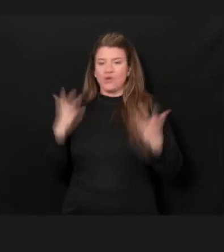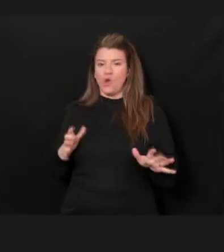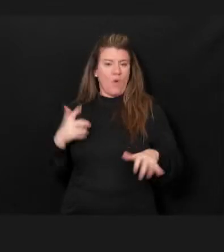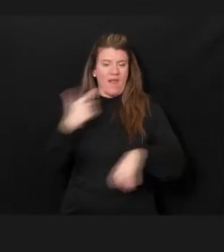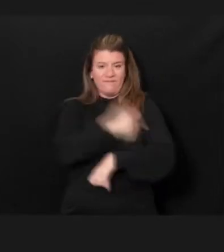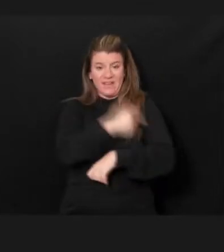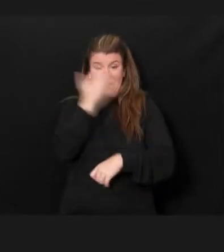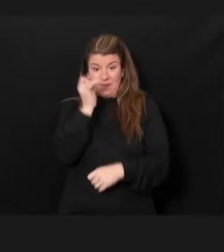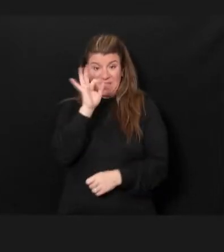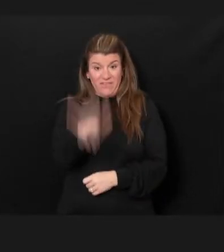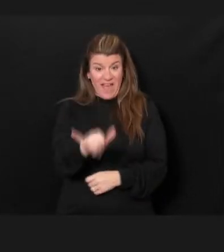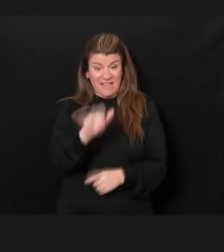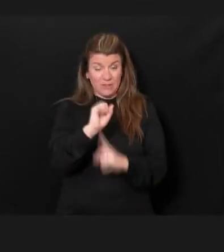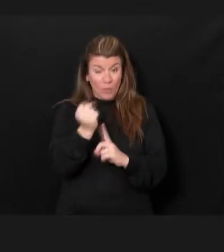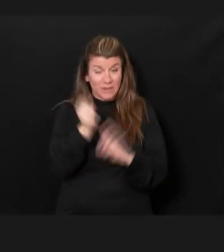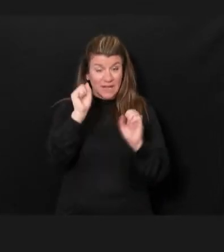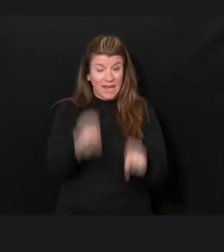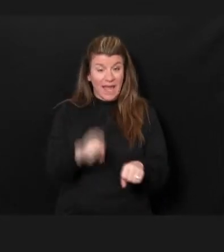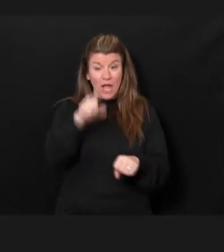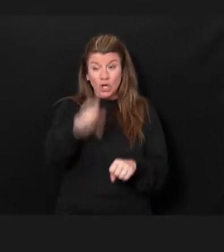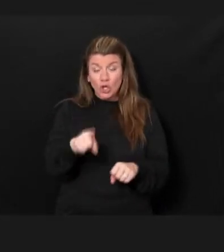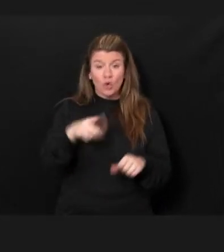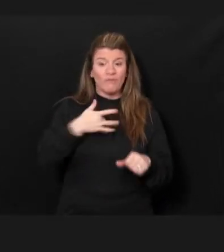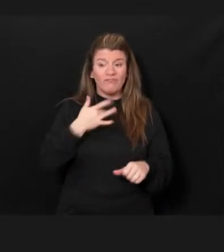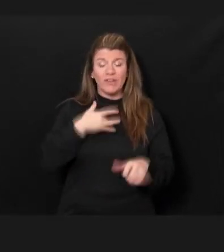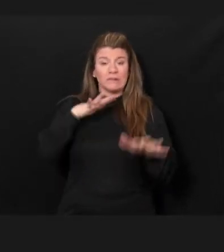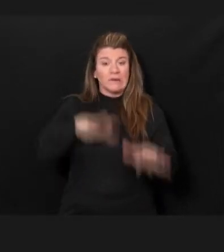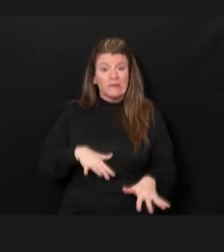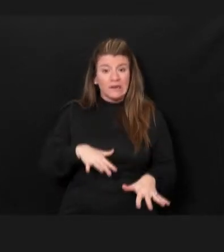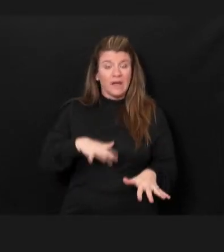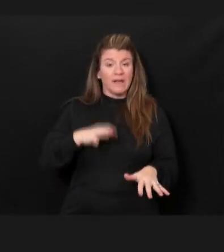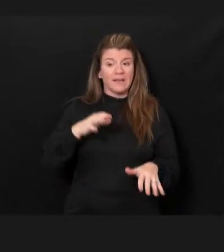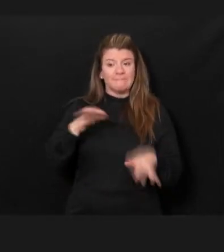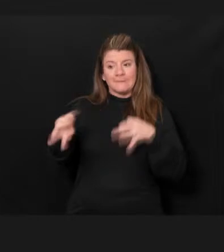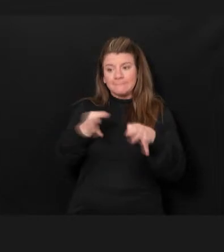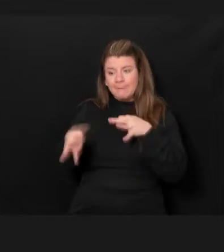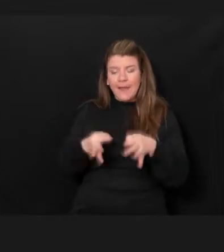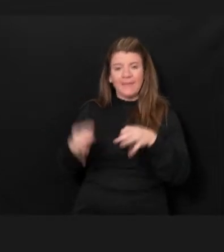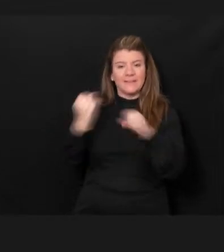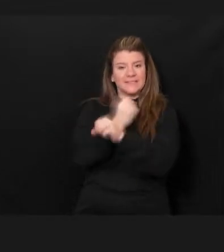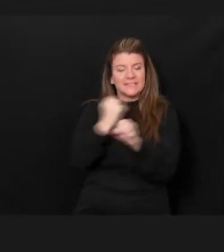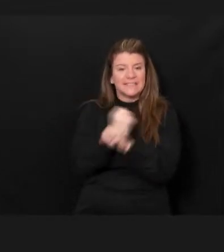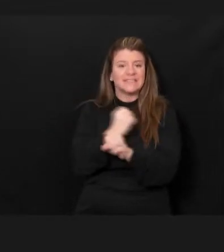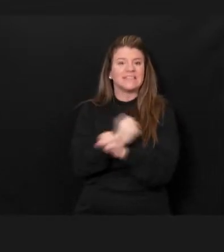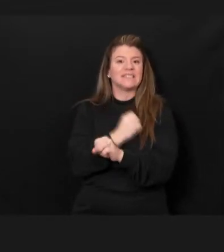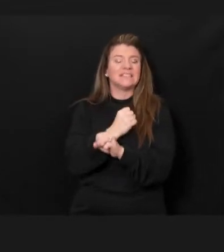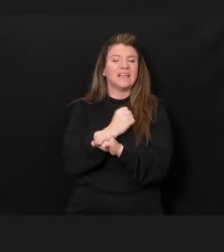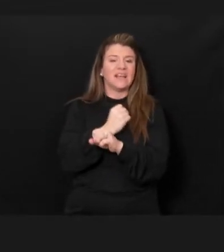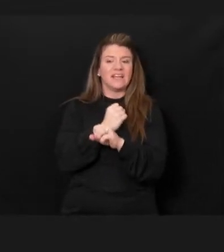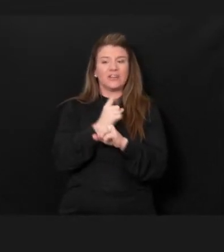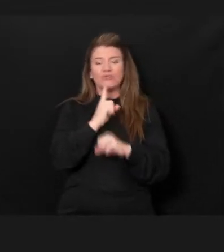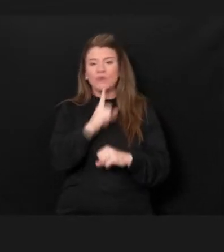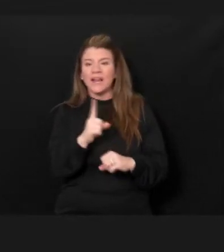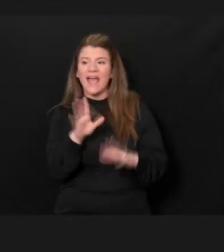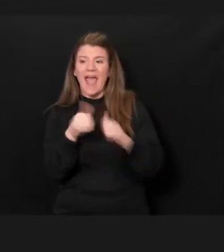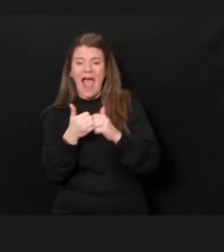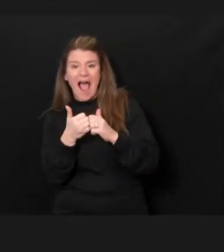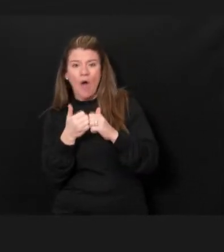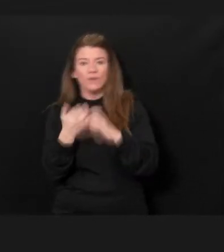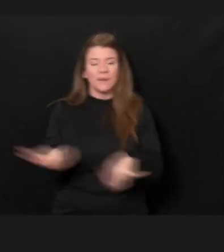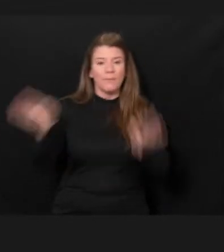vaccine because of that. Can you allay their fears and talk about the statistical really insignificance